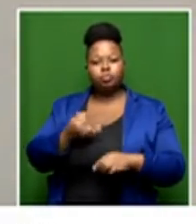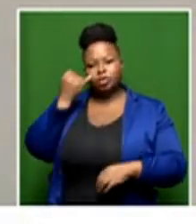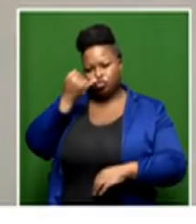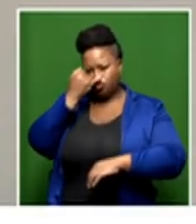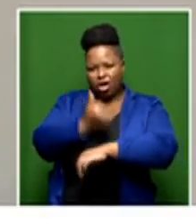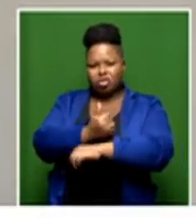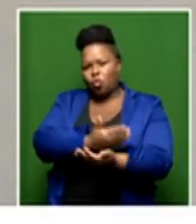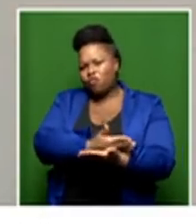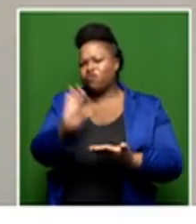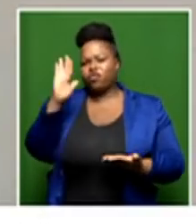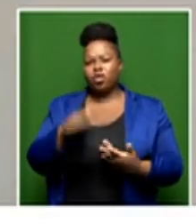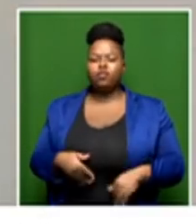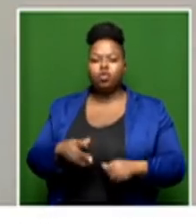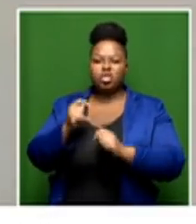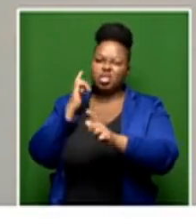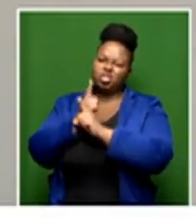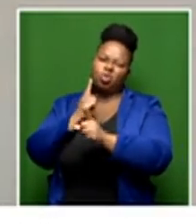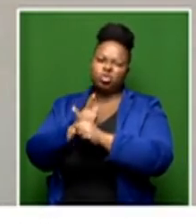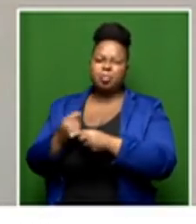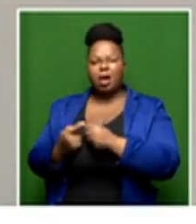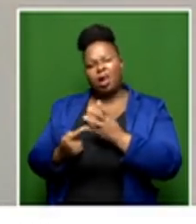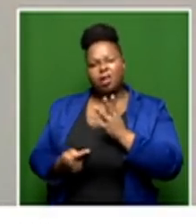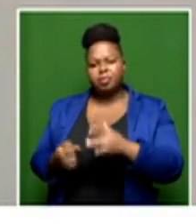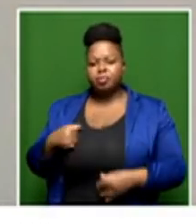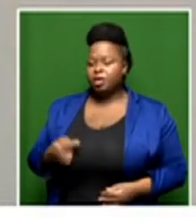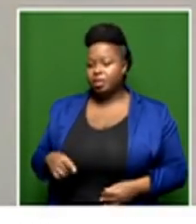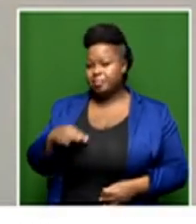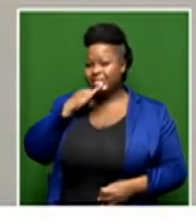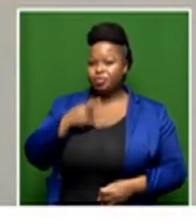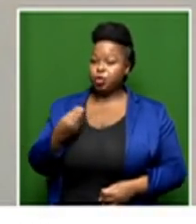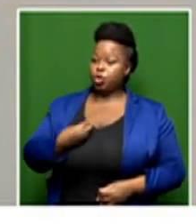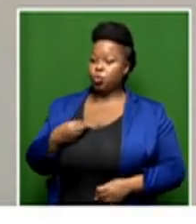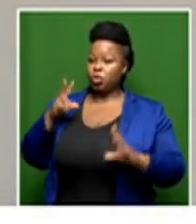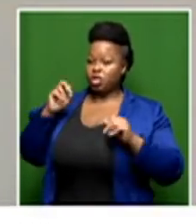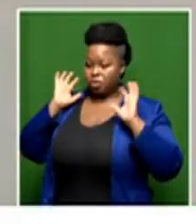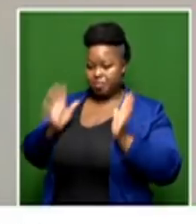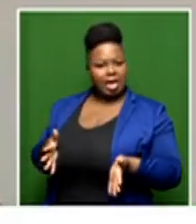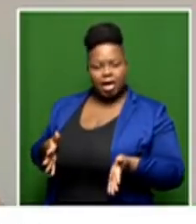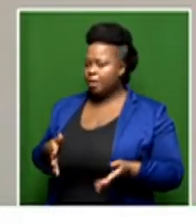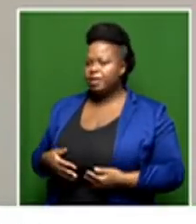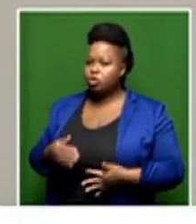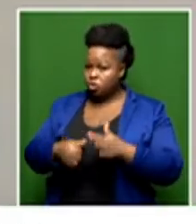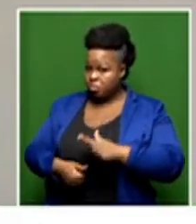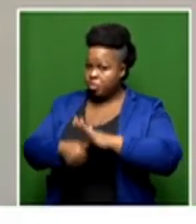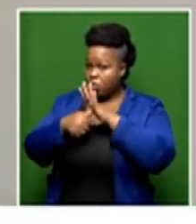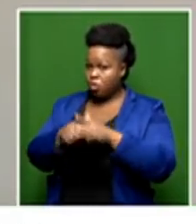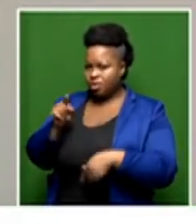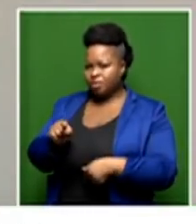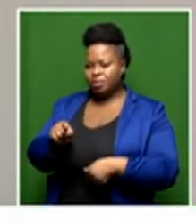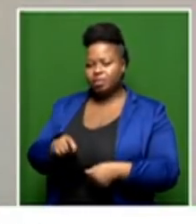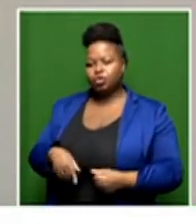in townships, among other issues. I'm not saying that youth issues should only be those things, but those are crucial. And for